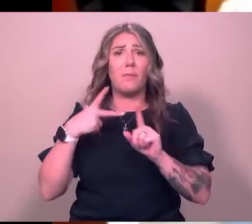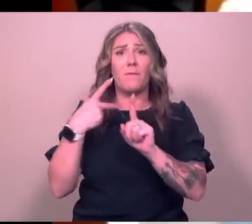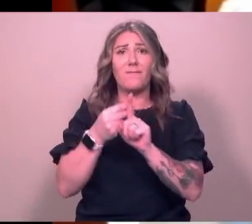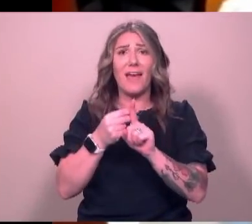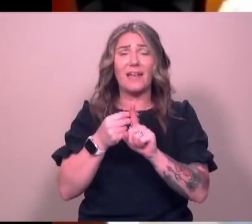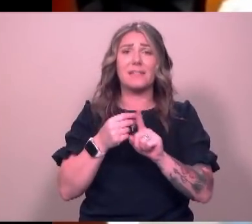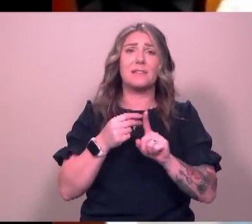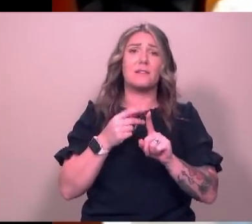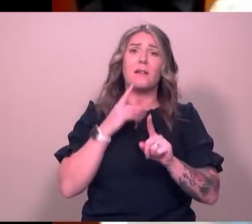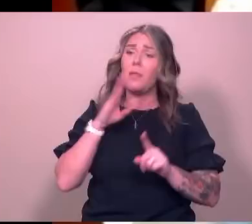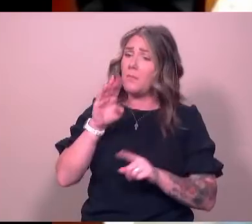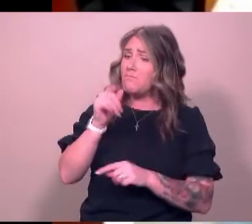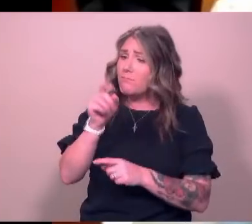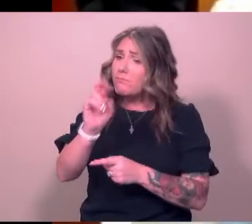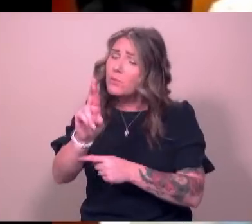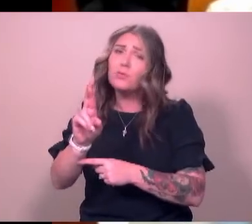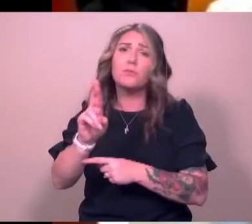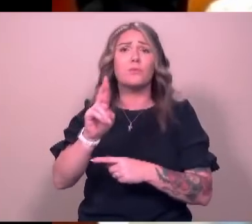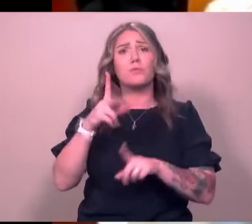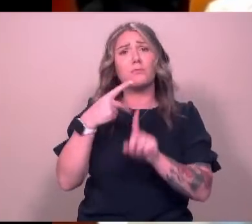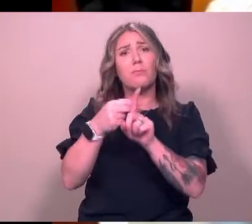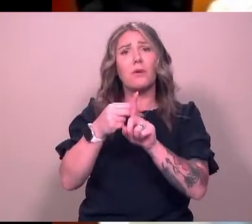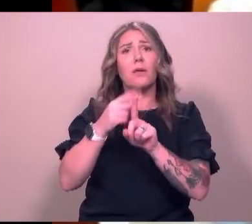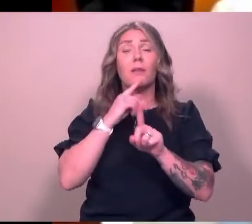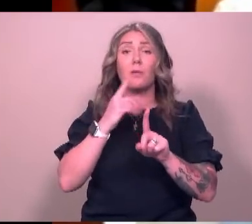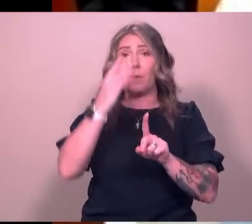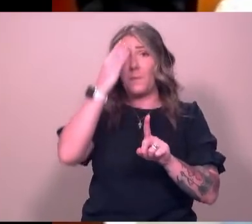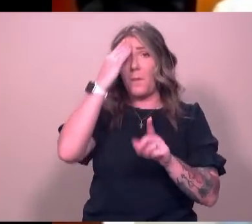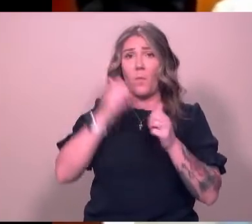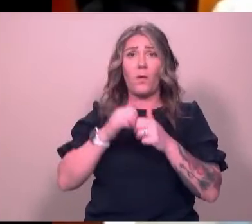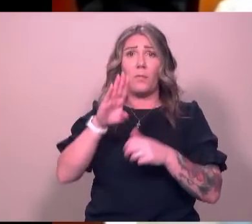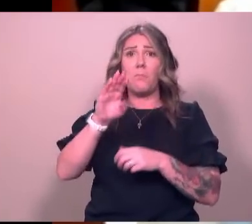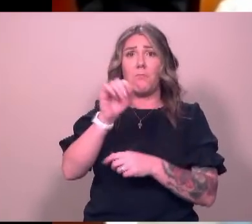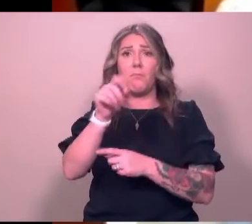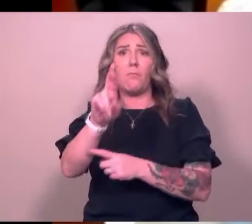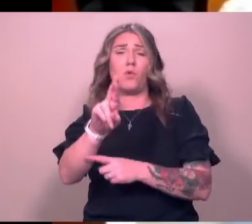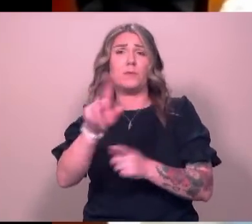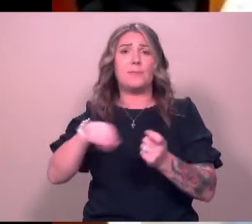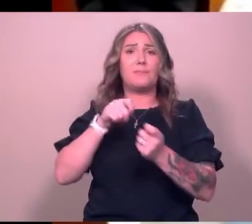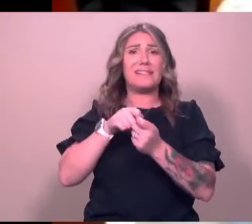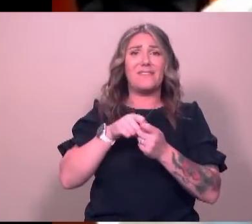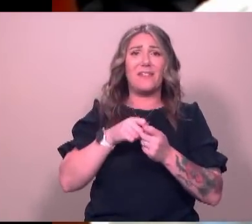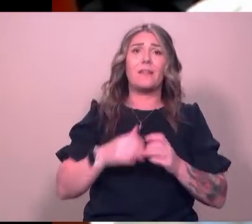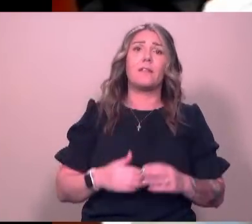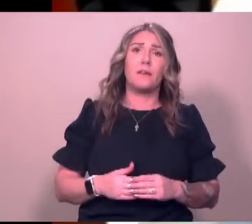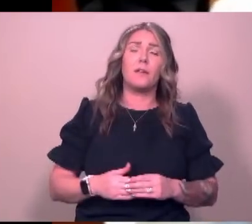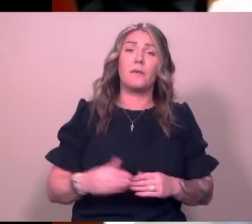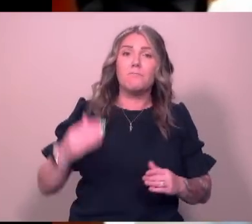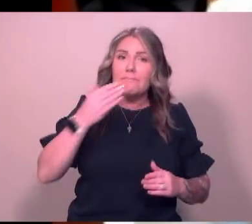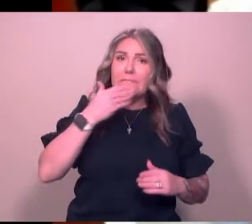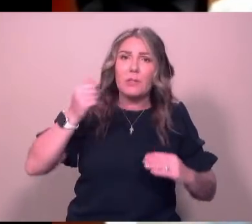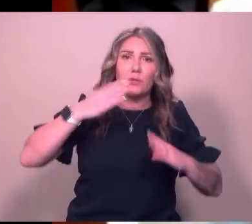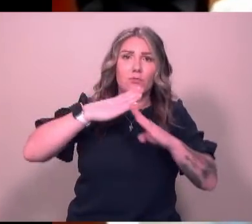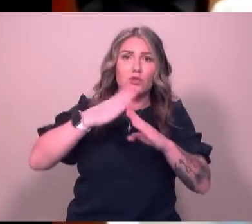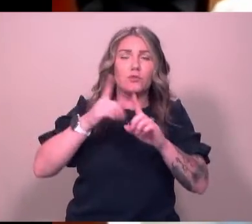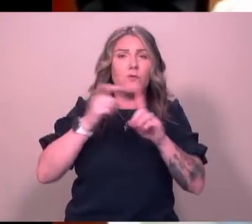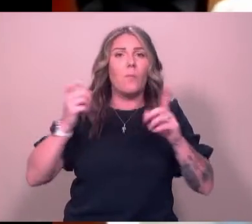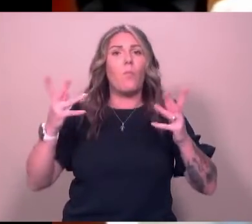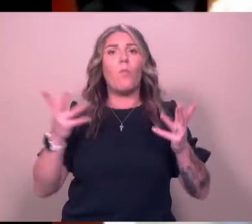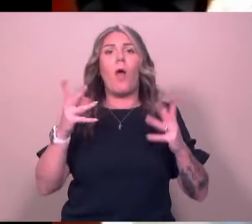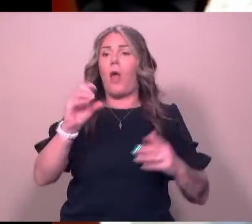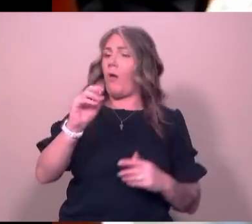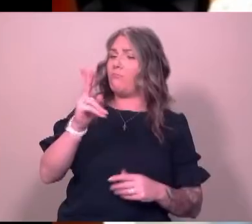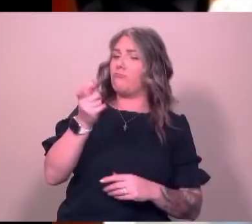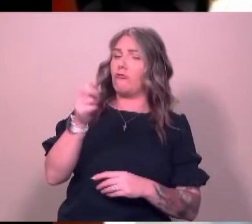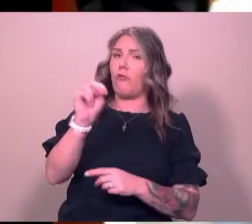vaccinated, get boosted. We know that with the booster that there's particularly better protection against the Omicron